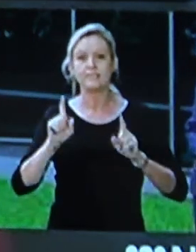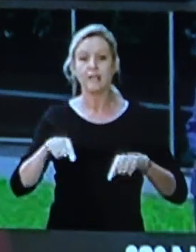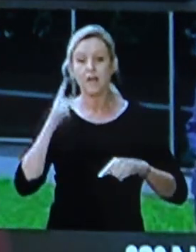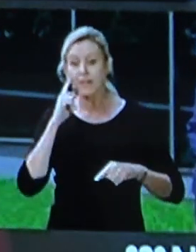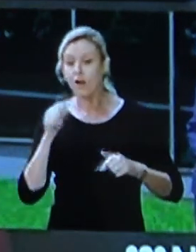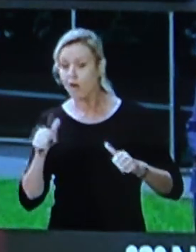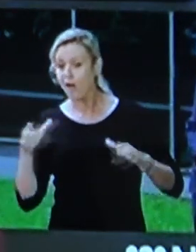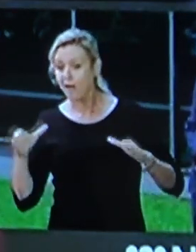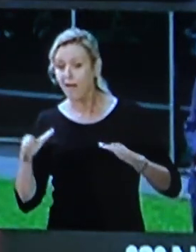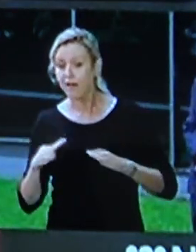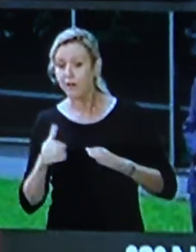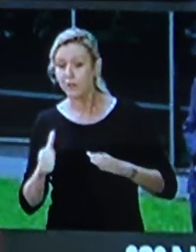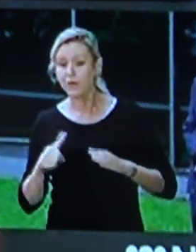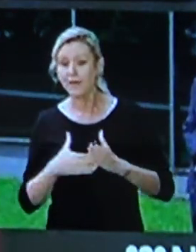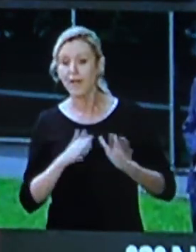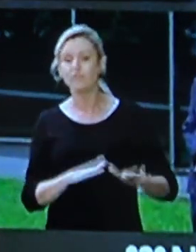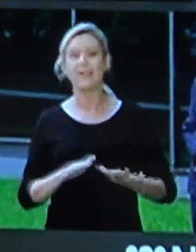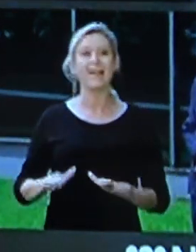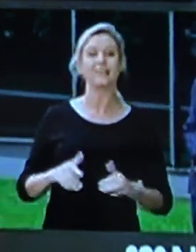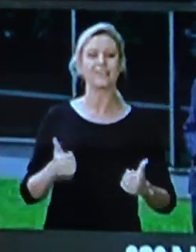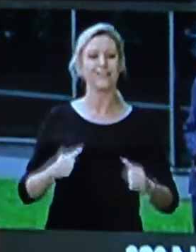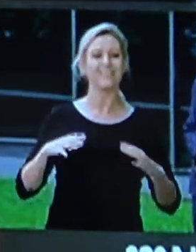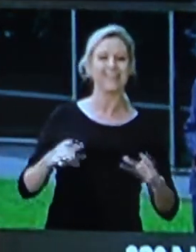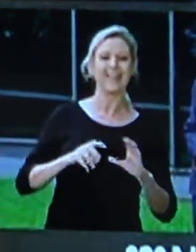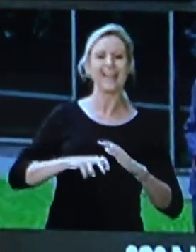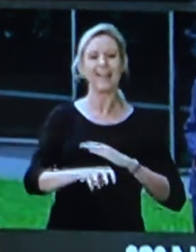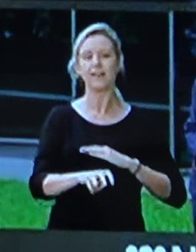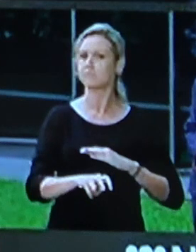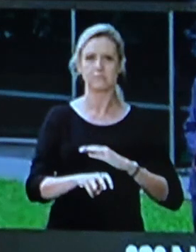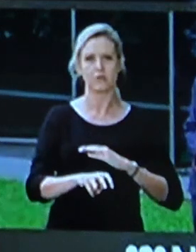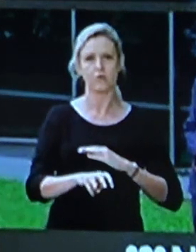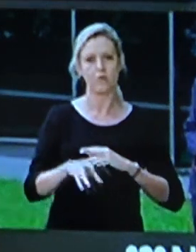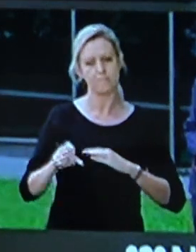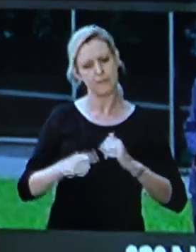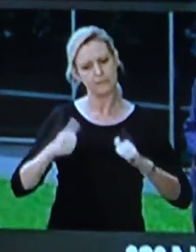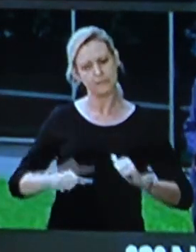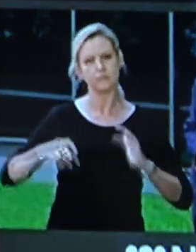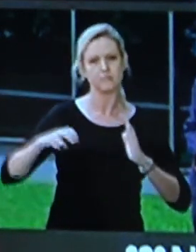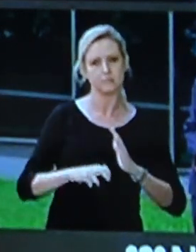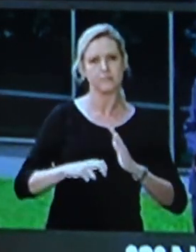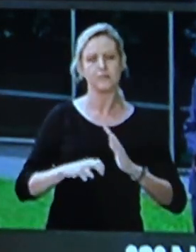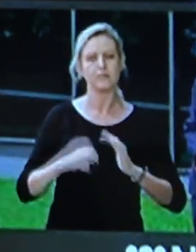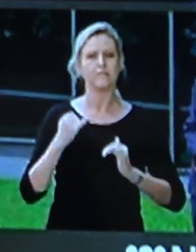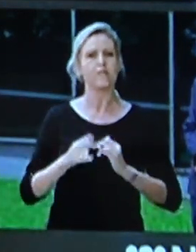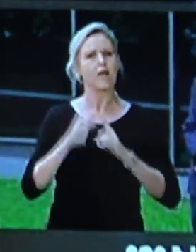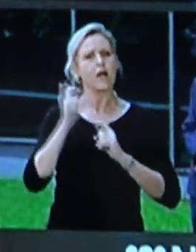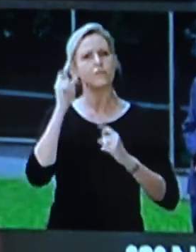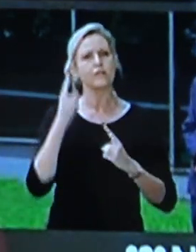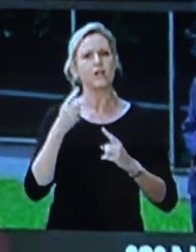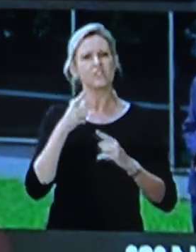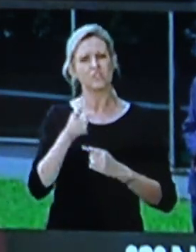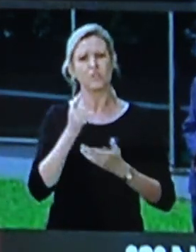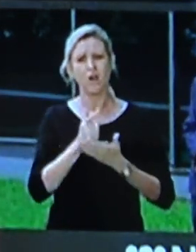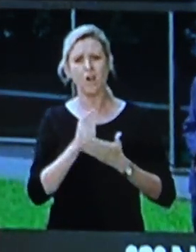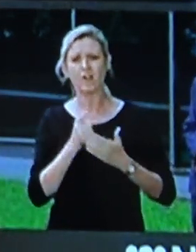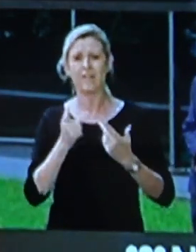And I know that's a difficult thing to say when so many families now are struggling with the new arrangements and adjusting their own lives, and we're grateful for that. But